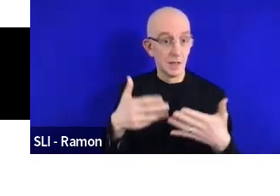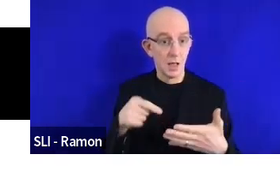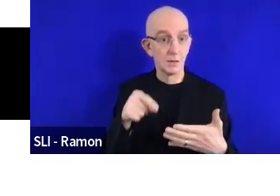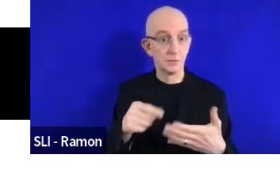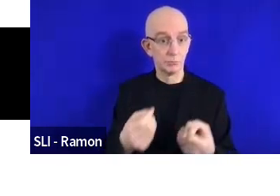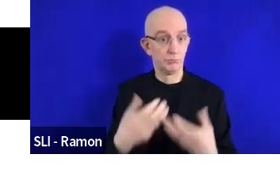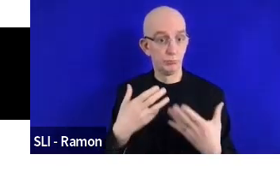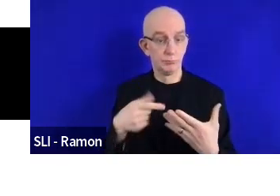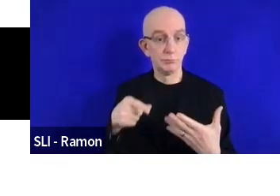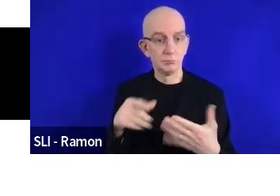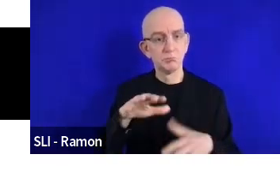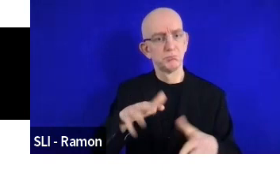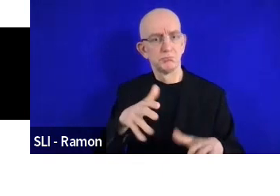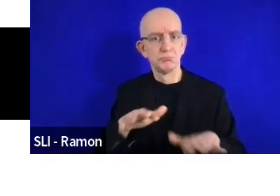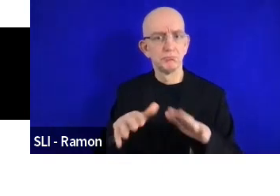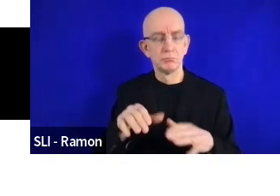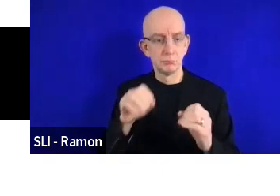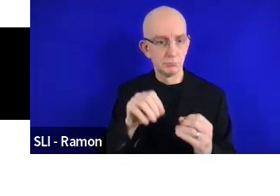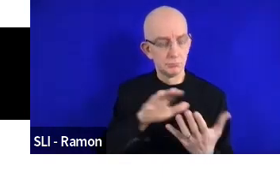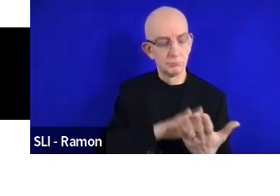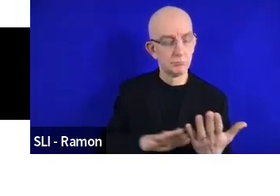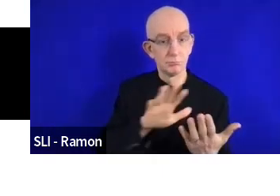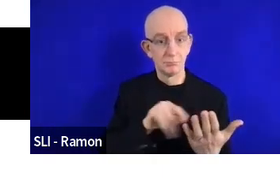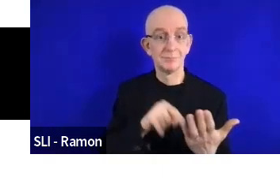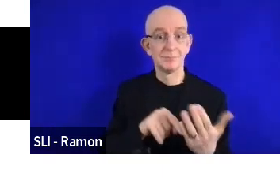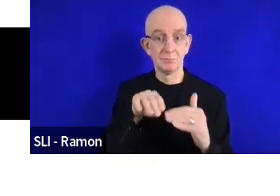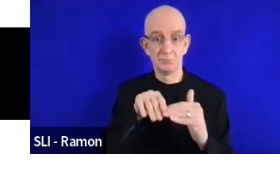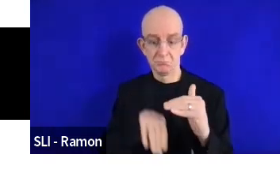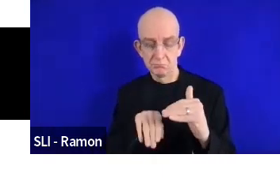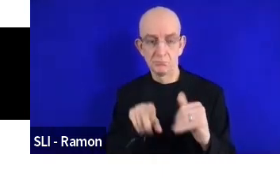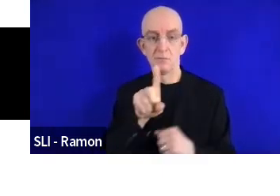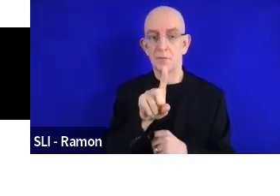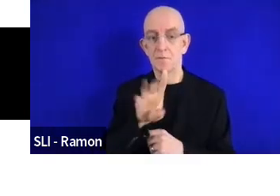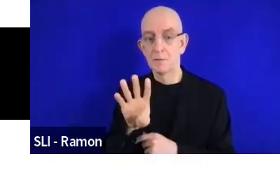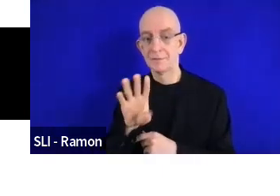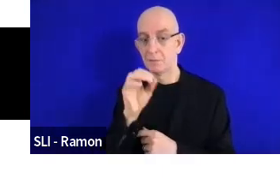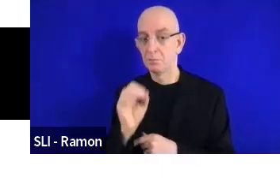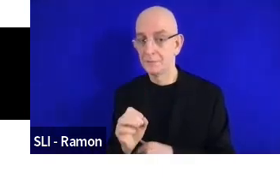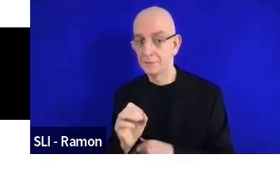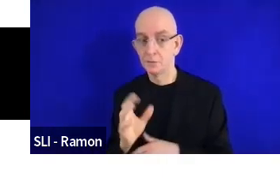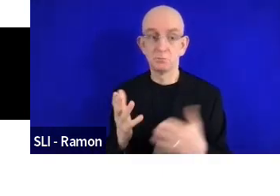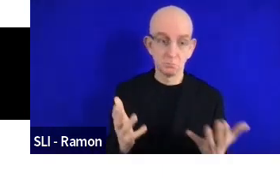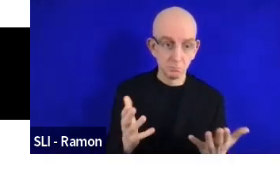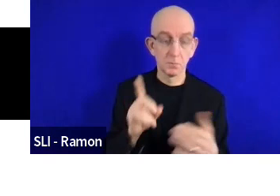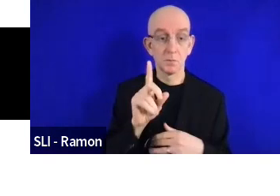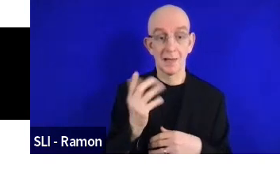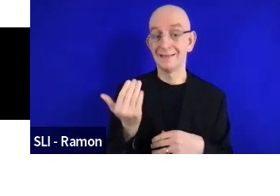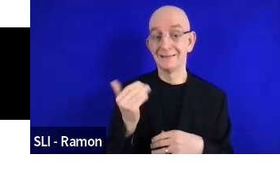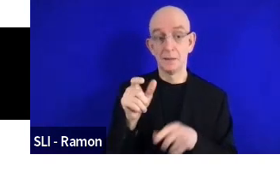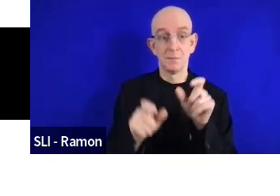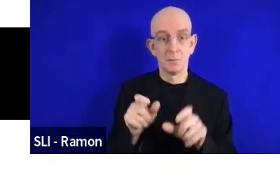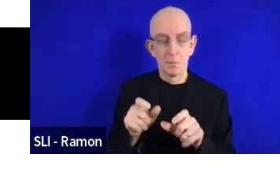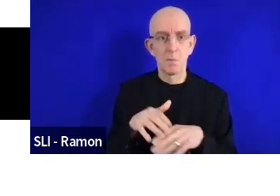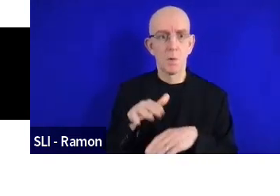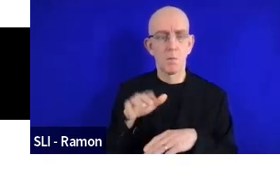only recently people start to care about aging and older people with disability, that the data start to come in, but it's still very